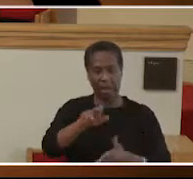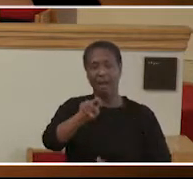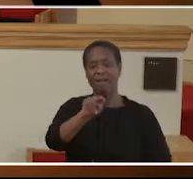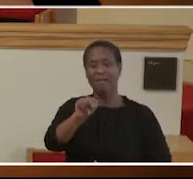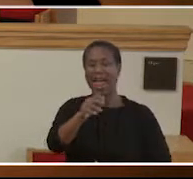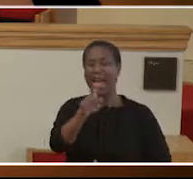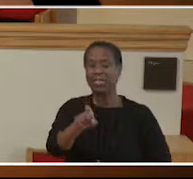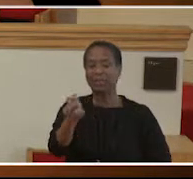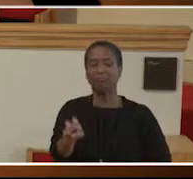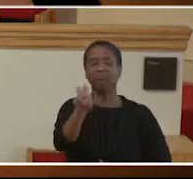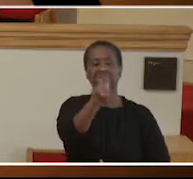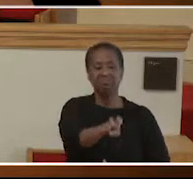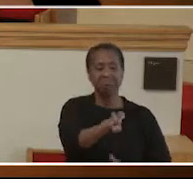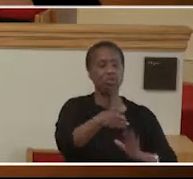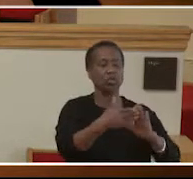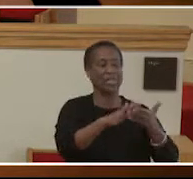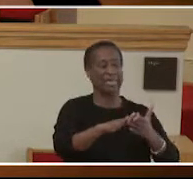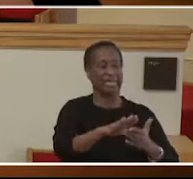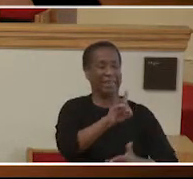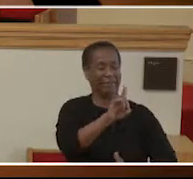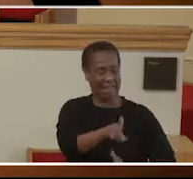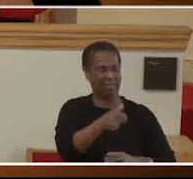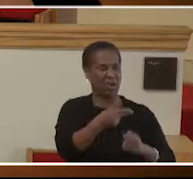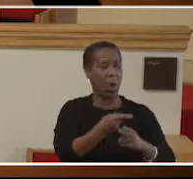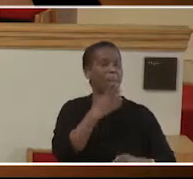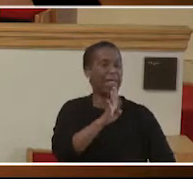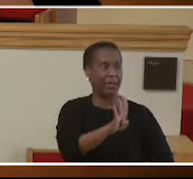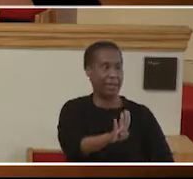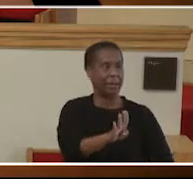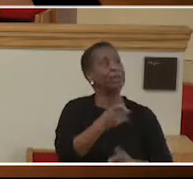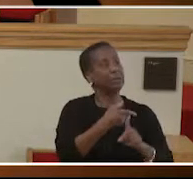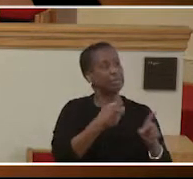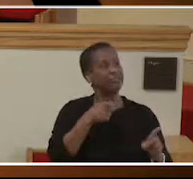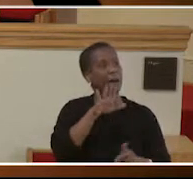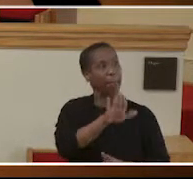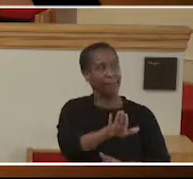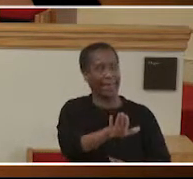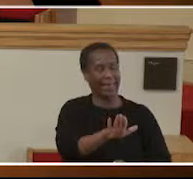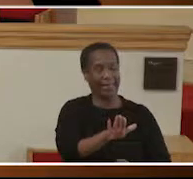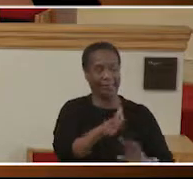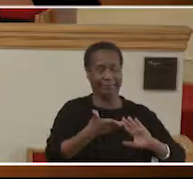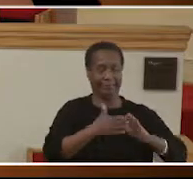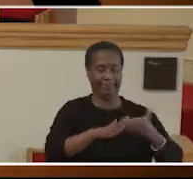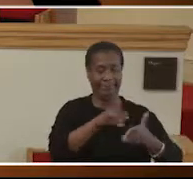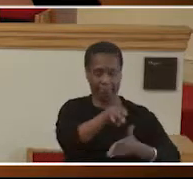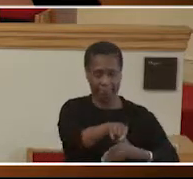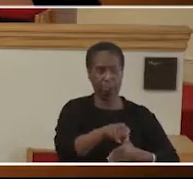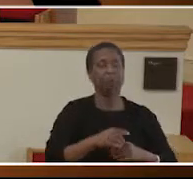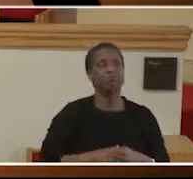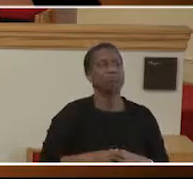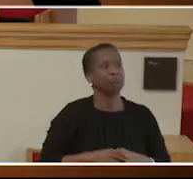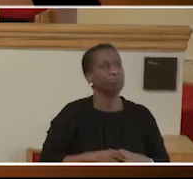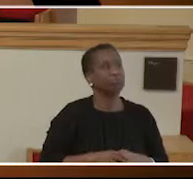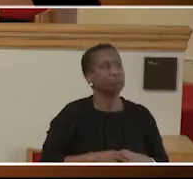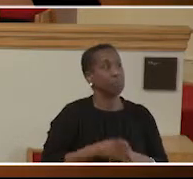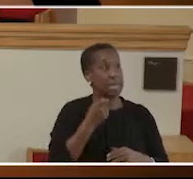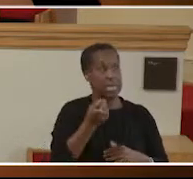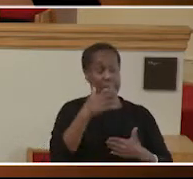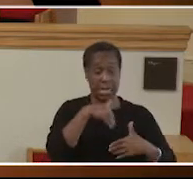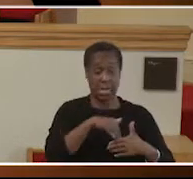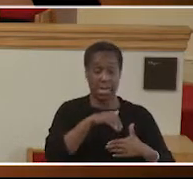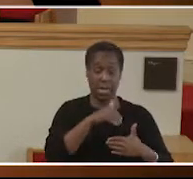the city of David called Bethlehem, because he was descended from the house and family of David. He went